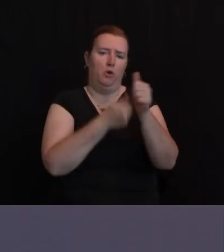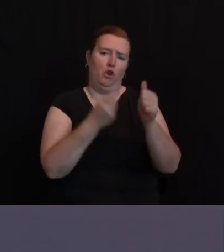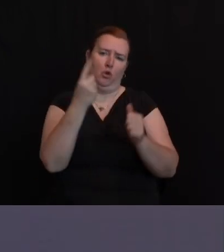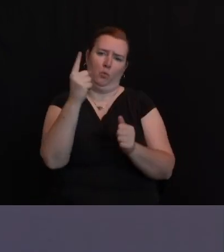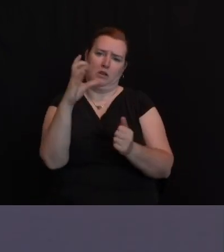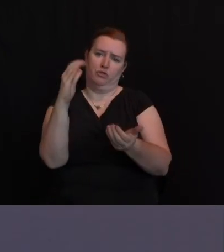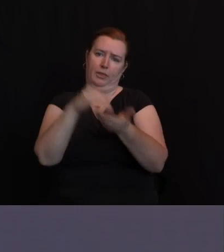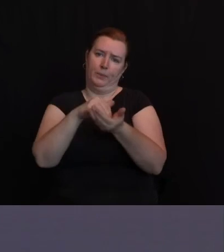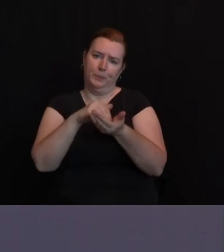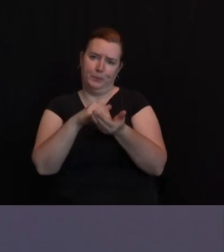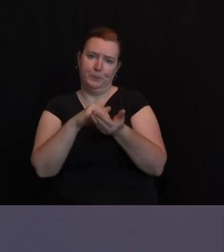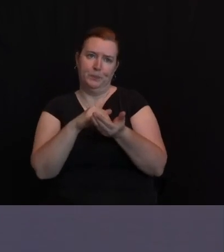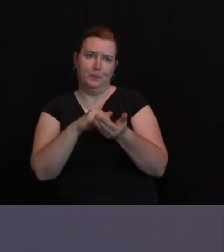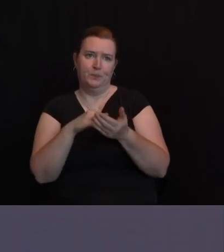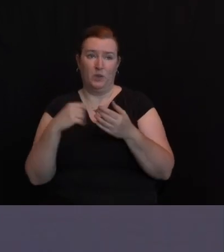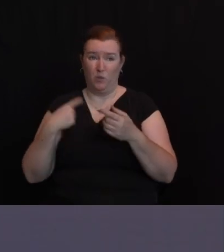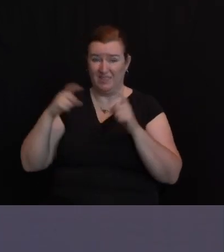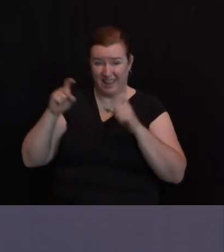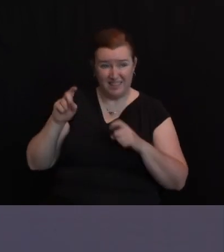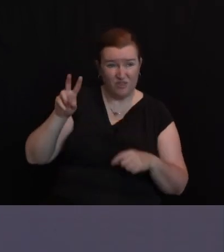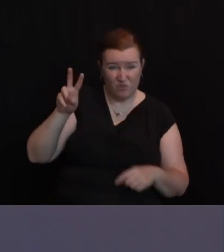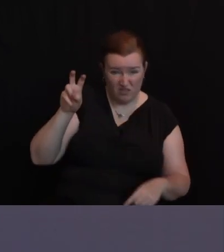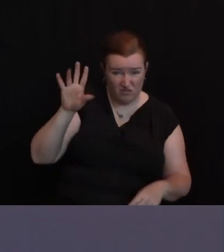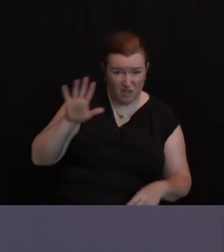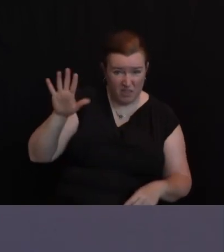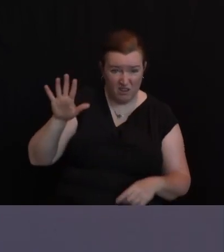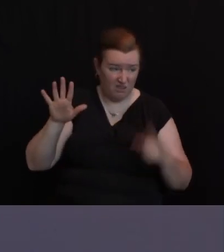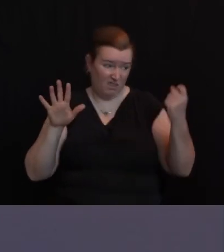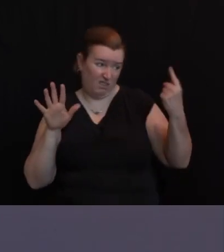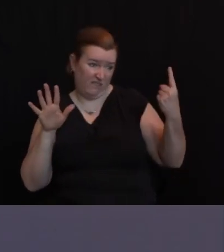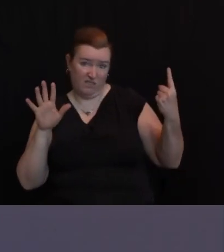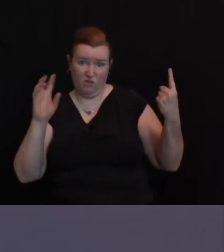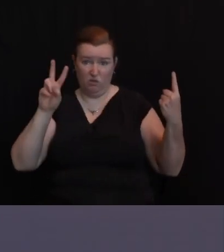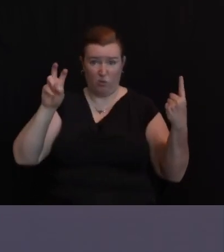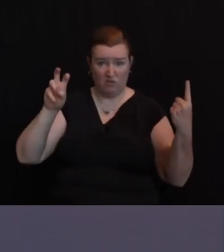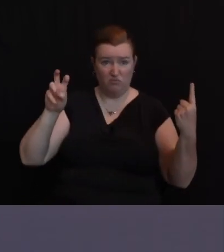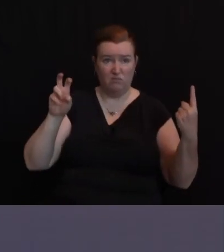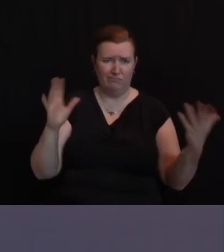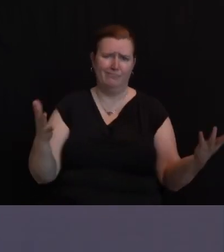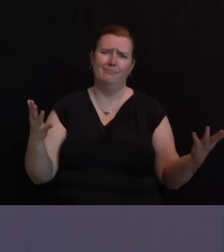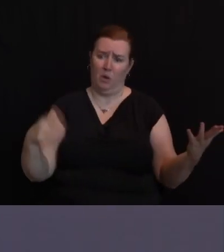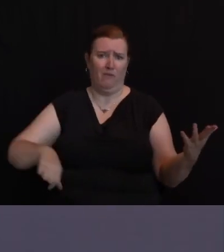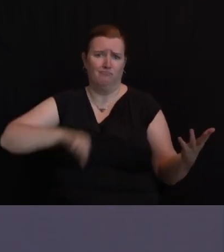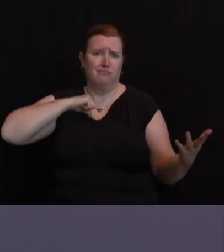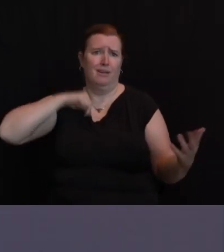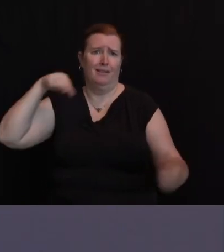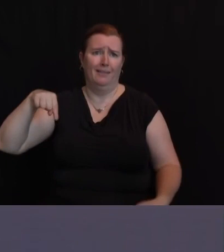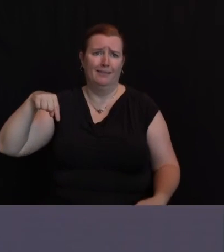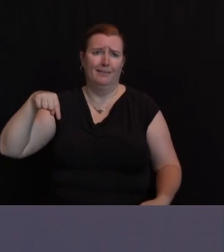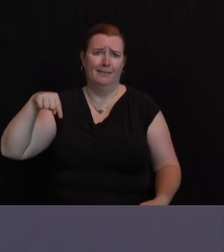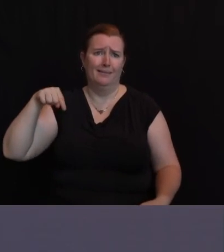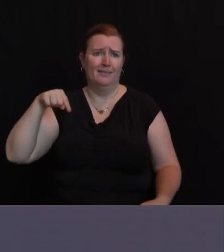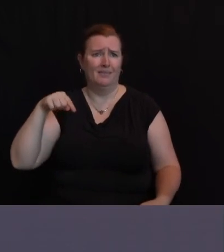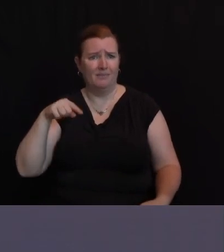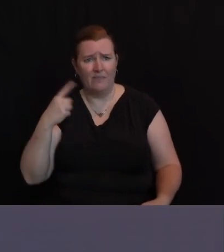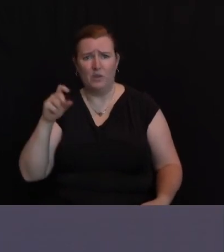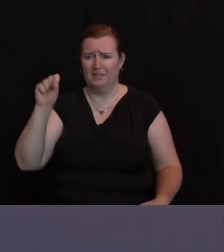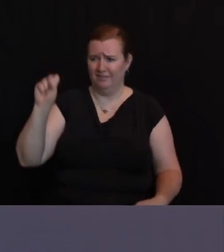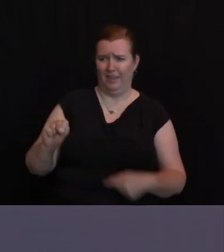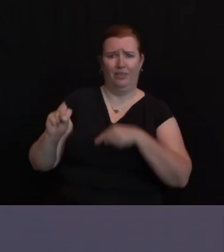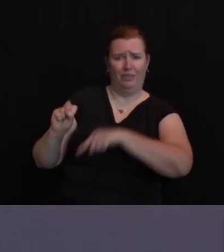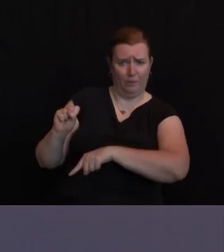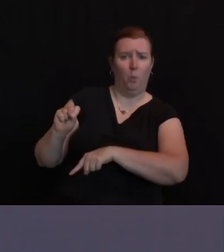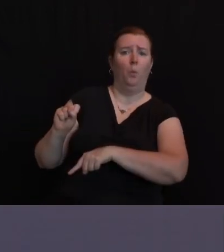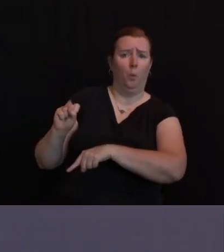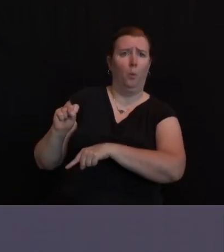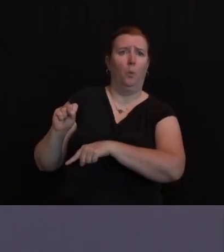so we're proud of the capacity, particularly hats off to the South, because there was rightful